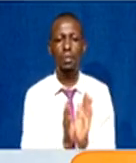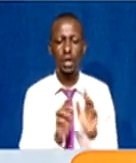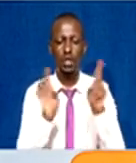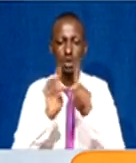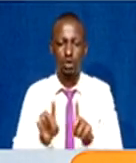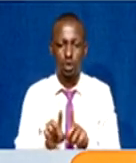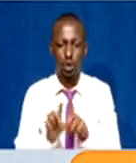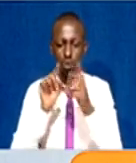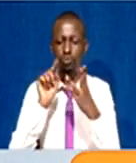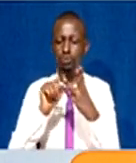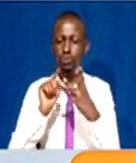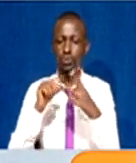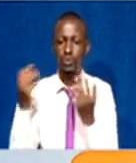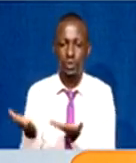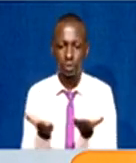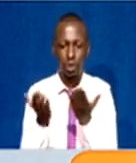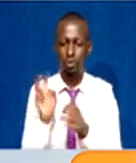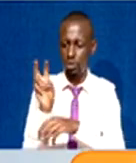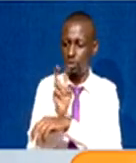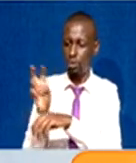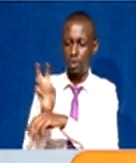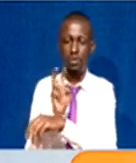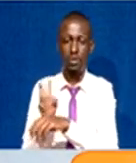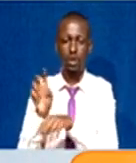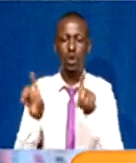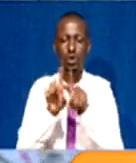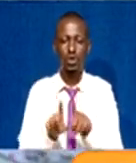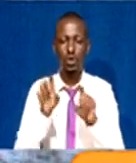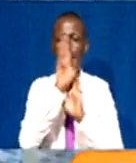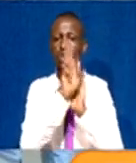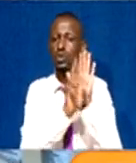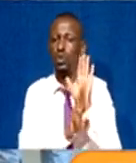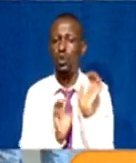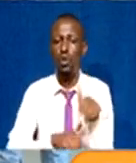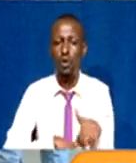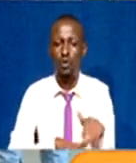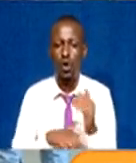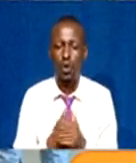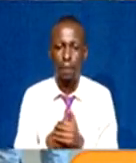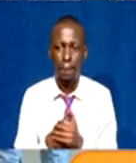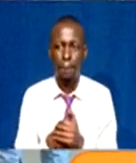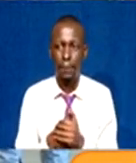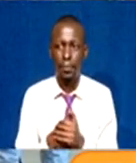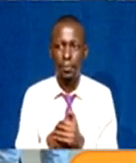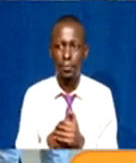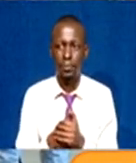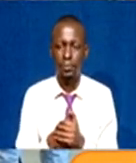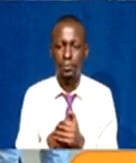to enhance supervision and regulation. Our PR, the performing